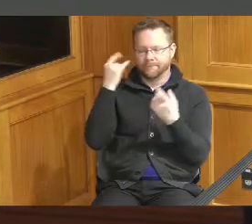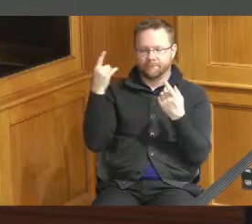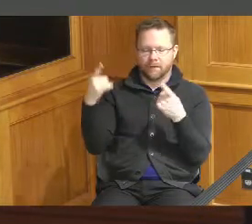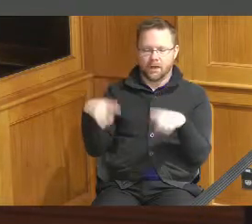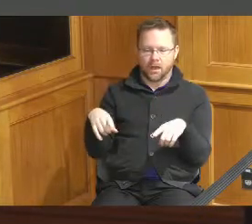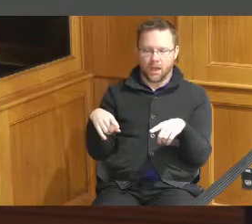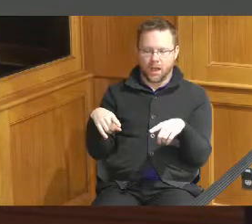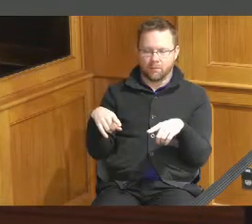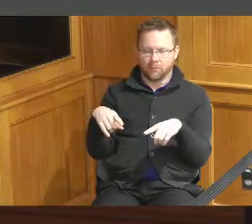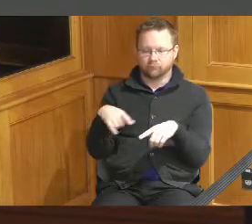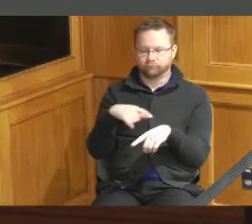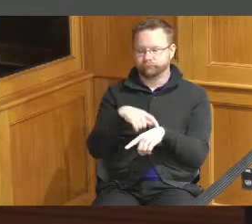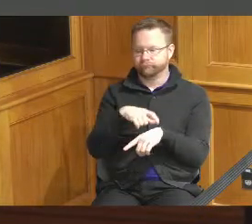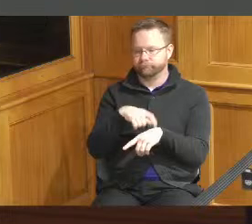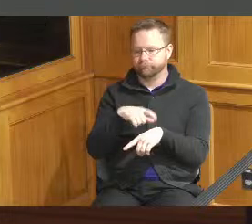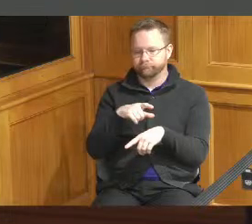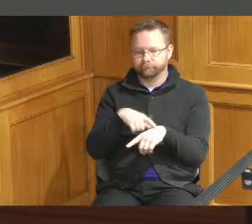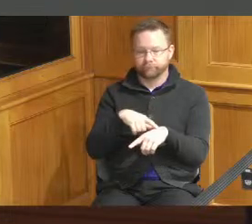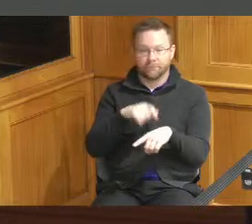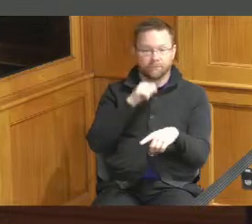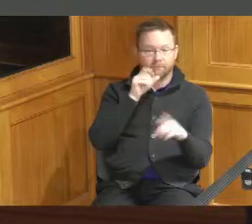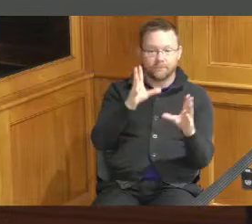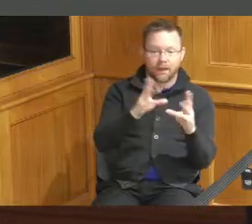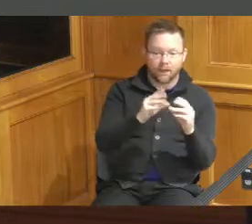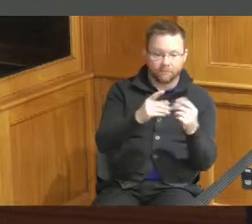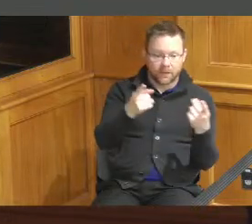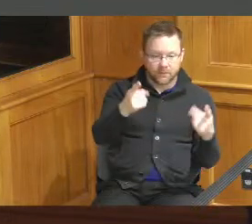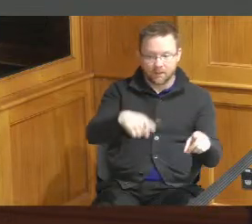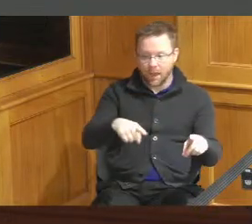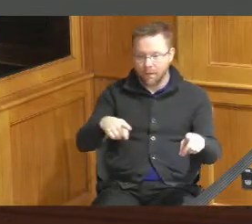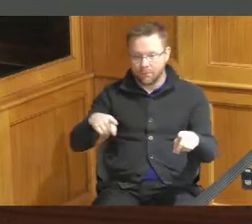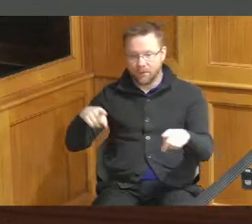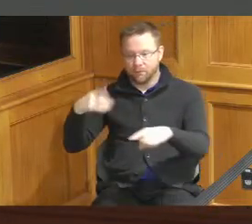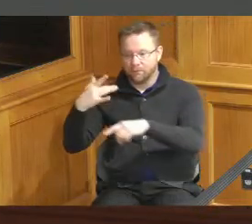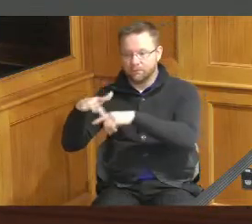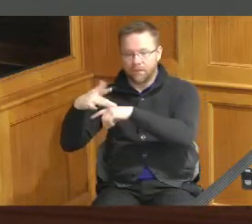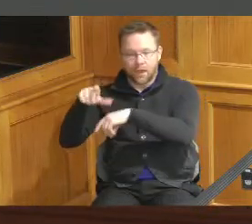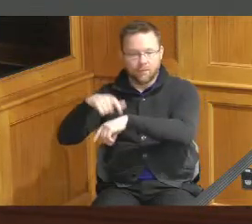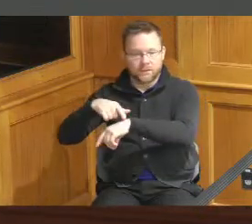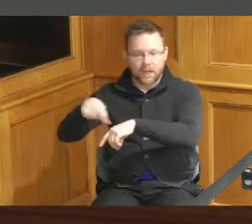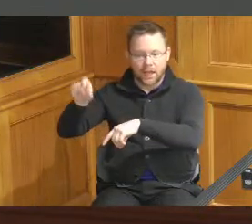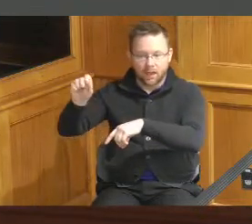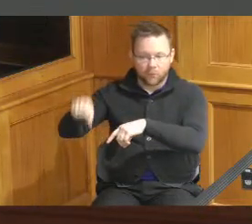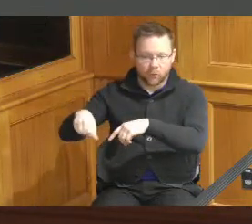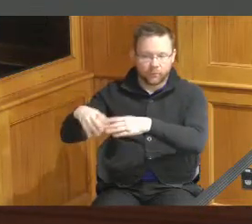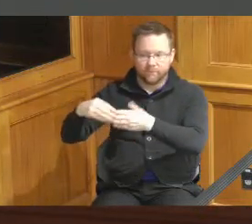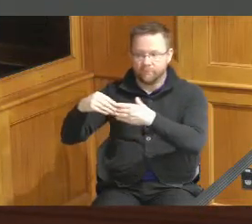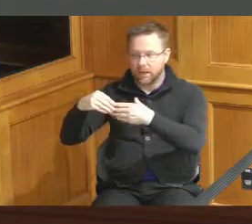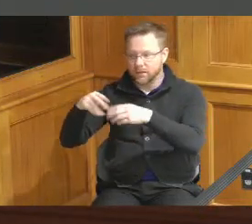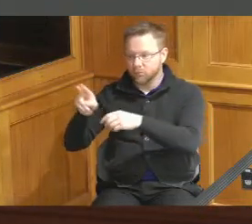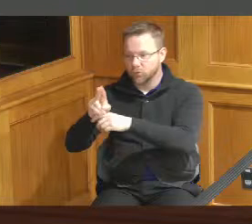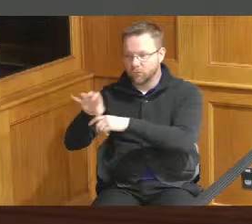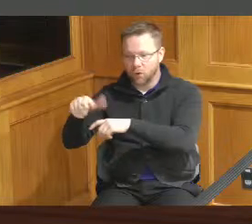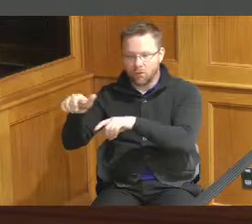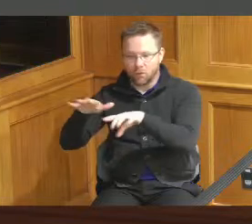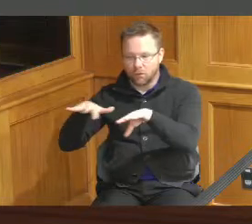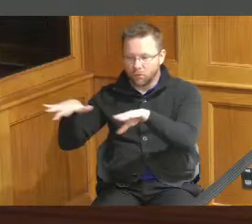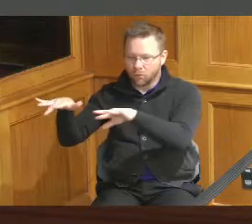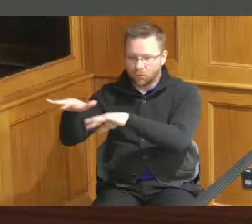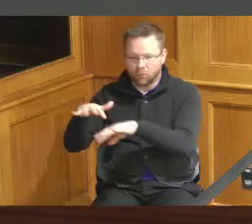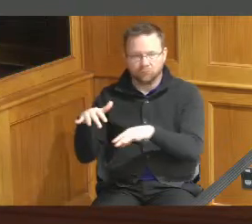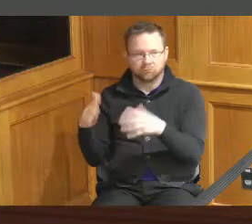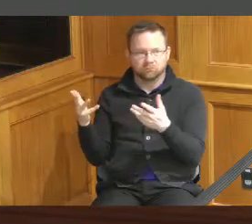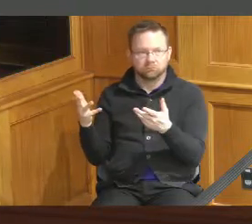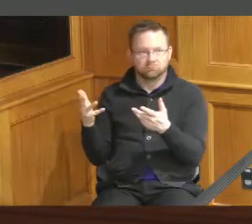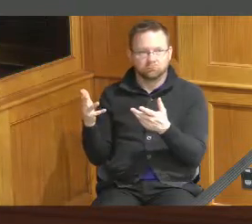When there is time outside of conventions, et cetera, that the space could be programmed with other things to the degree